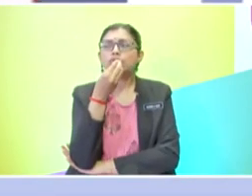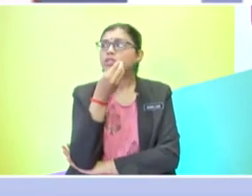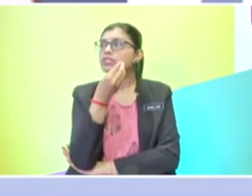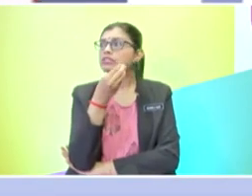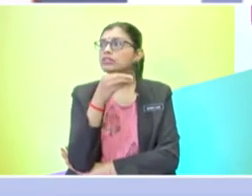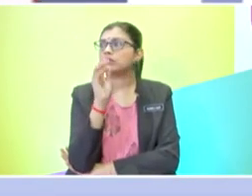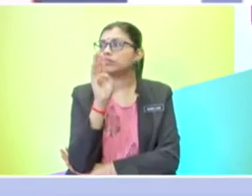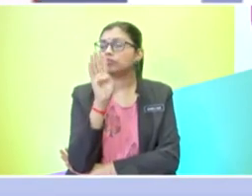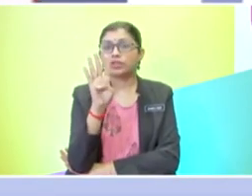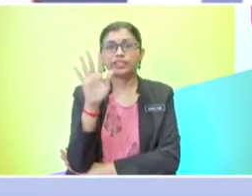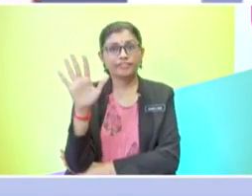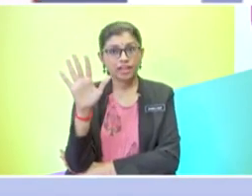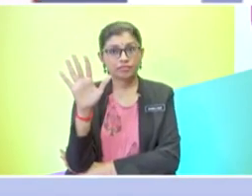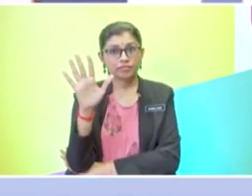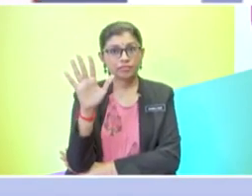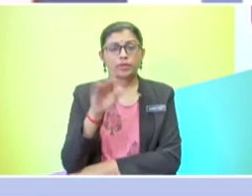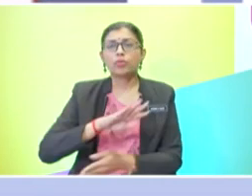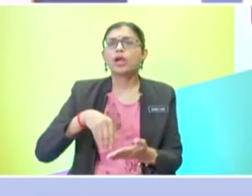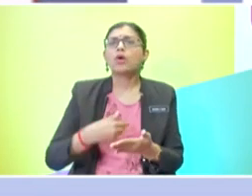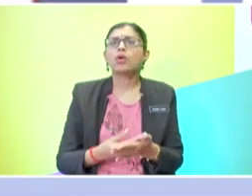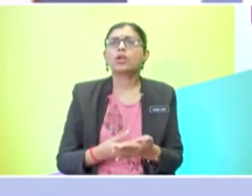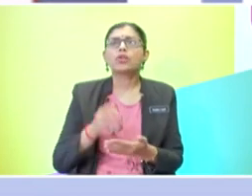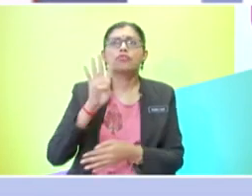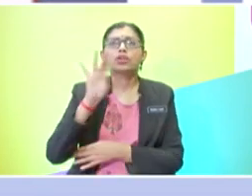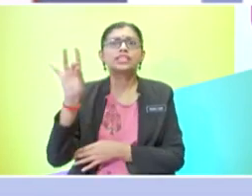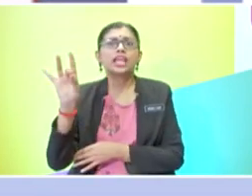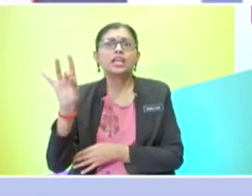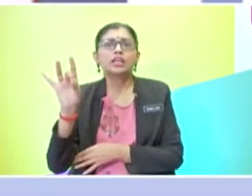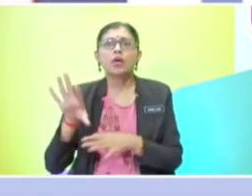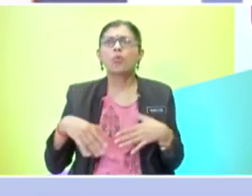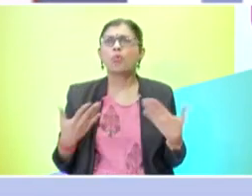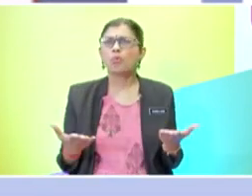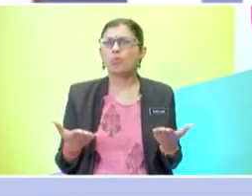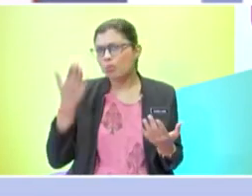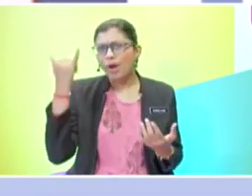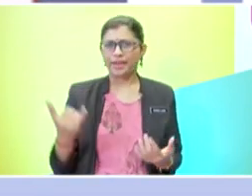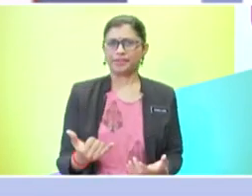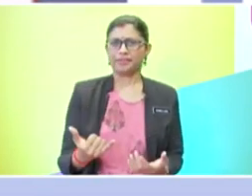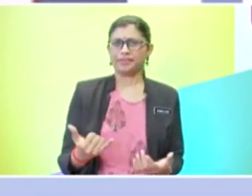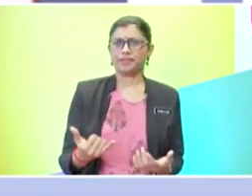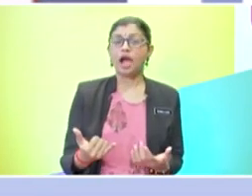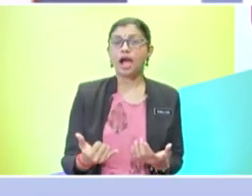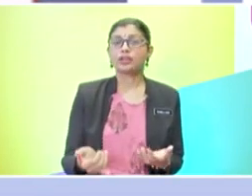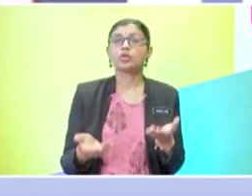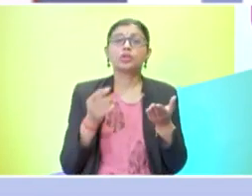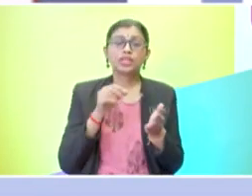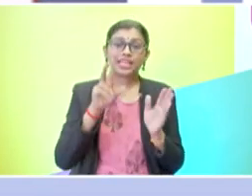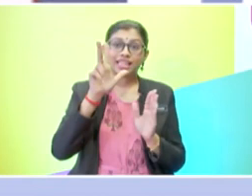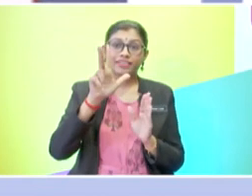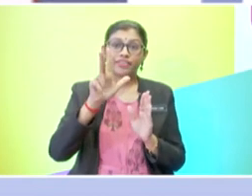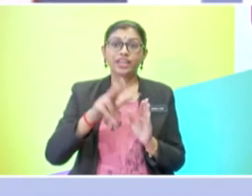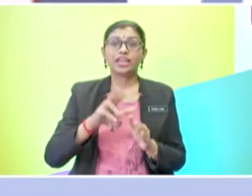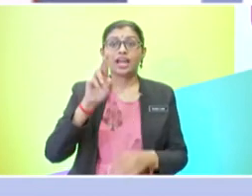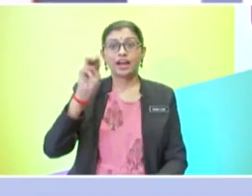about ringgit 48.55, Sean? Normally kids will ask that. Yeah. Okay, right? As a parent, we have to answer for them. Okay. Yeah.